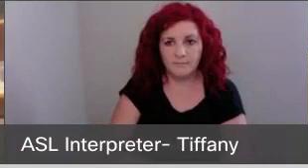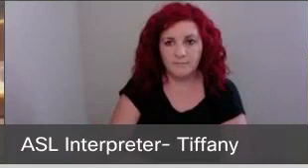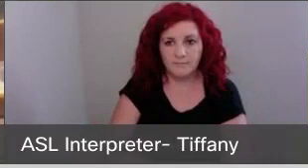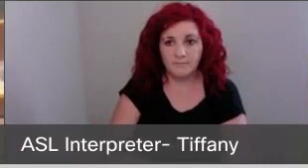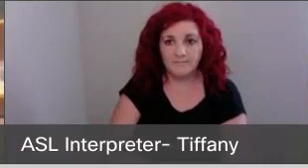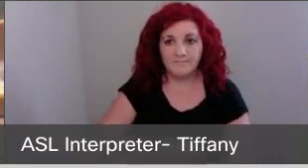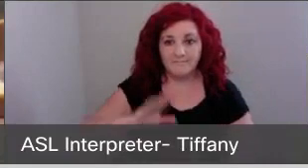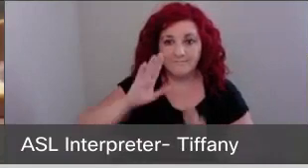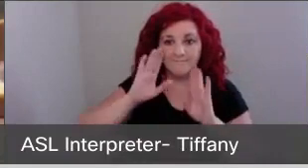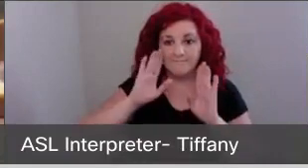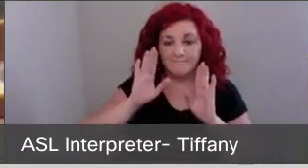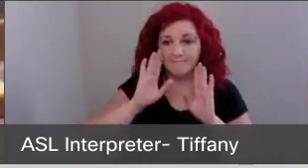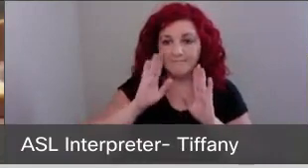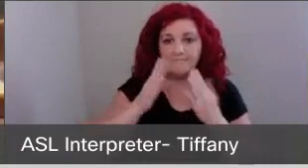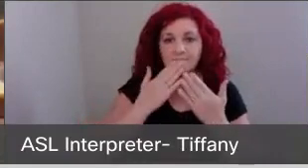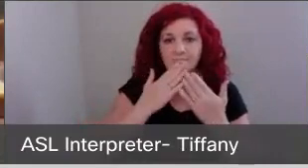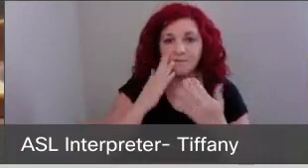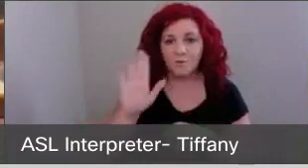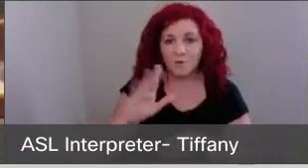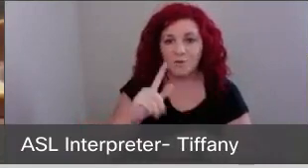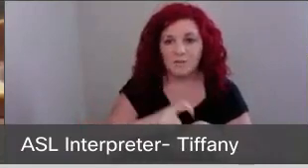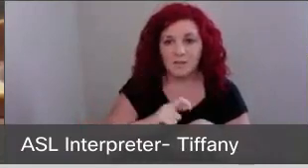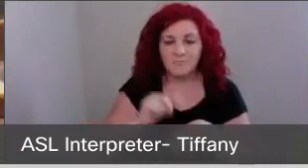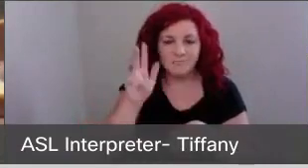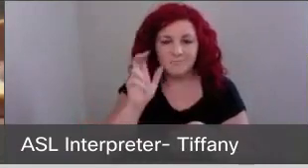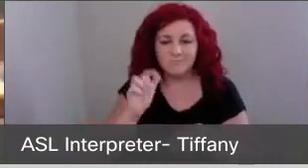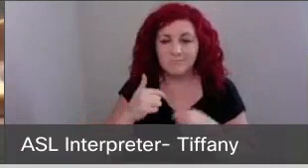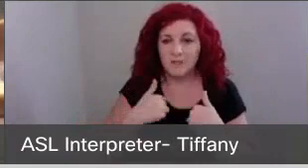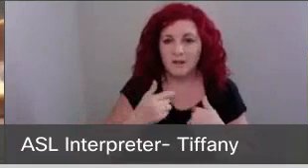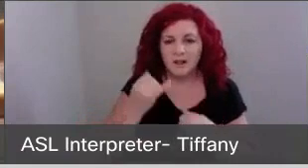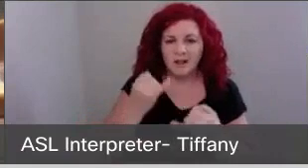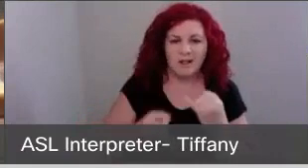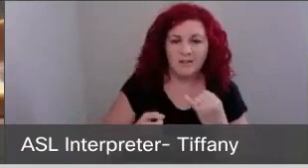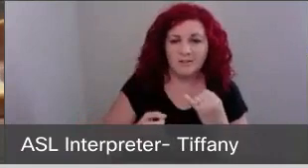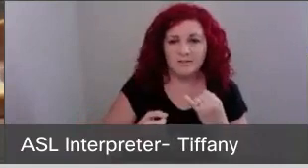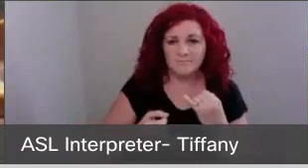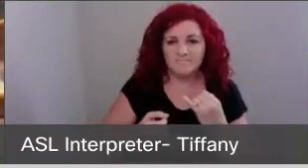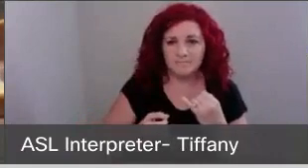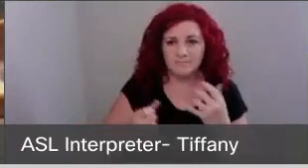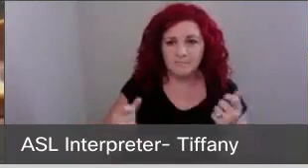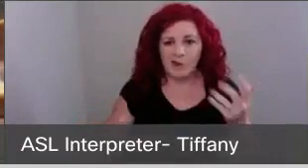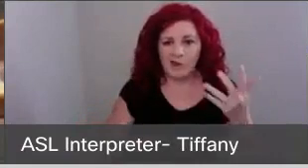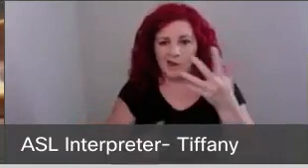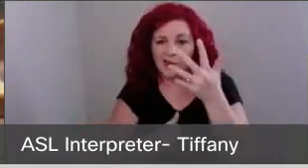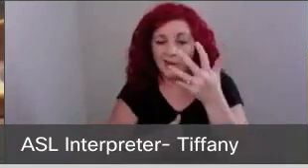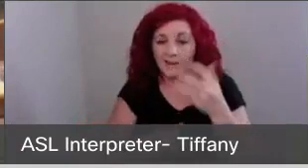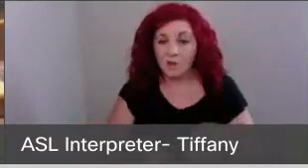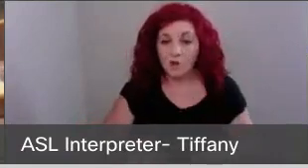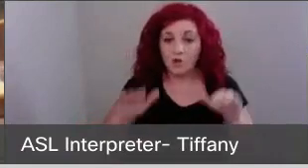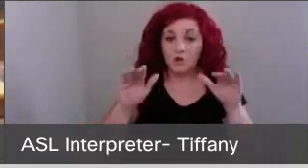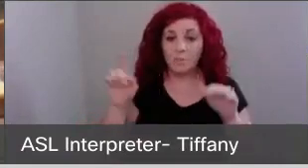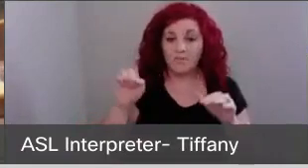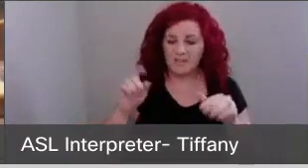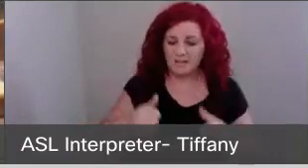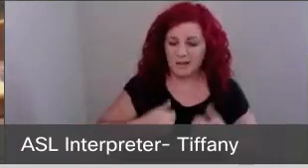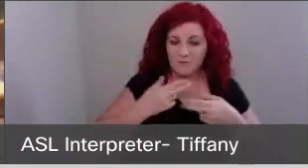Hello very much. Thank you for taking the time to hear me and putting me in at the last. I grew up in Phoenix, lived for a while in Tucson,